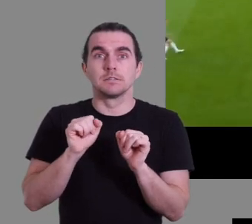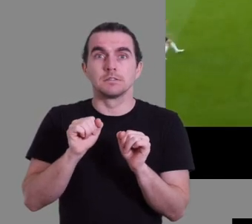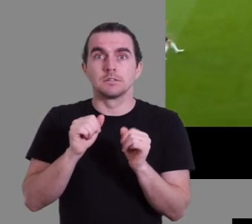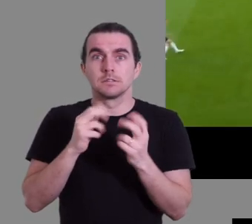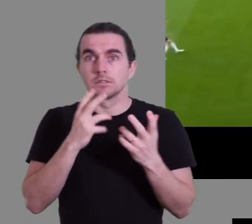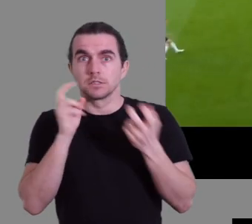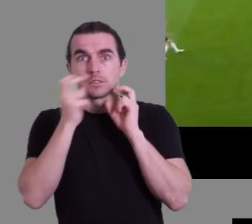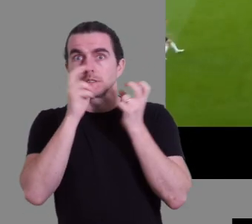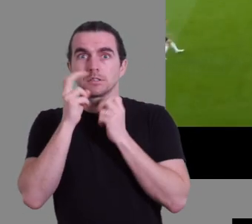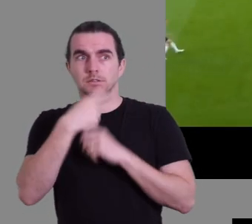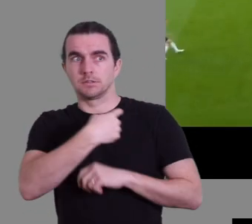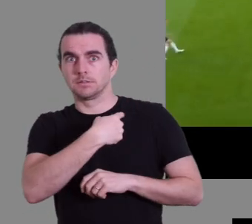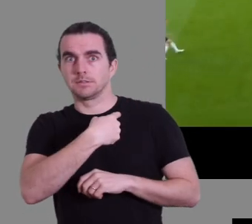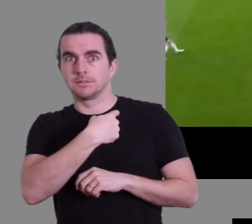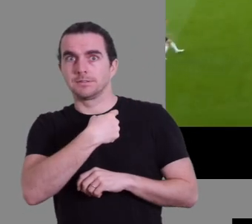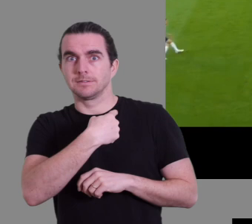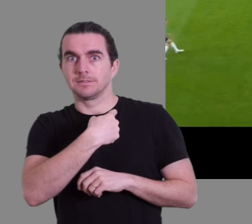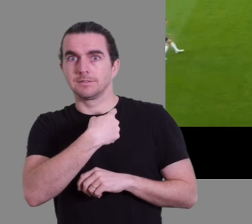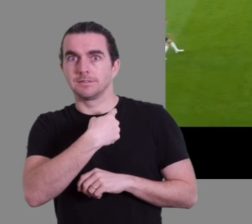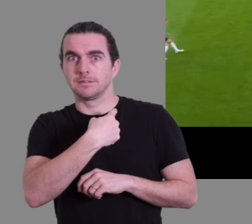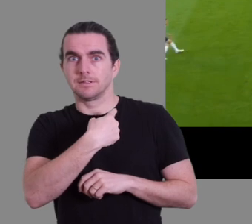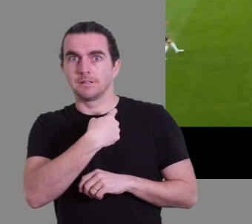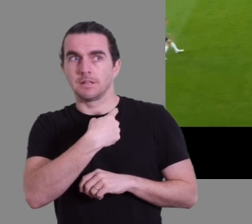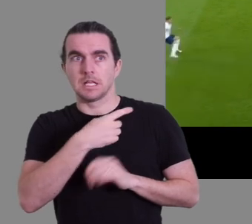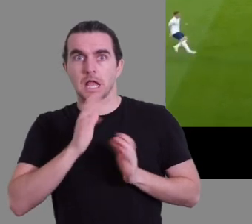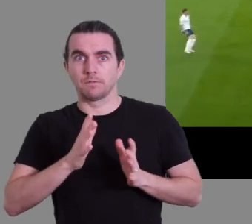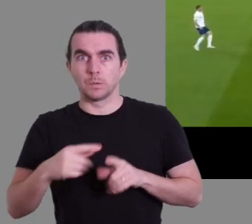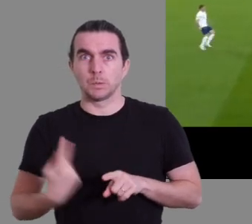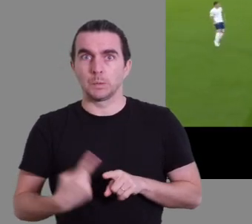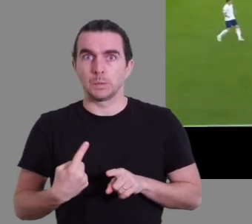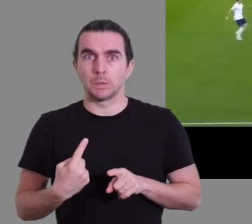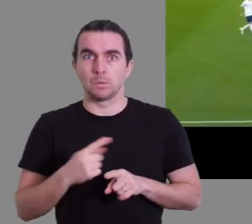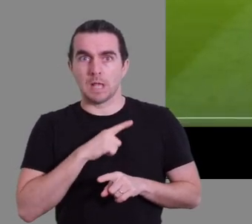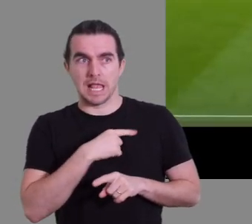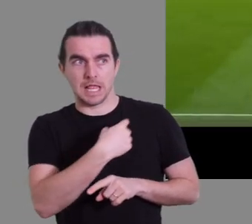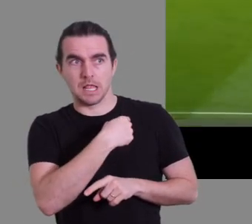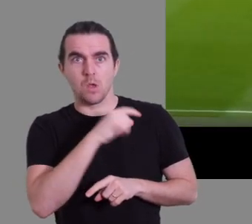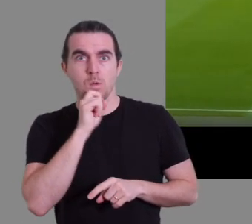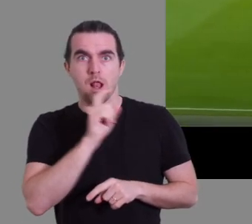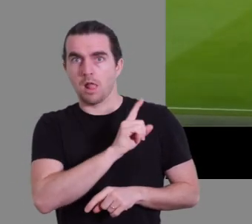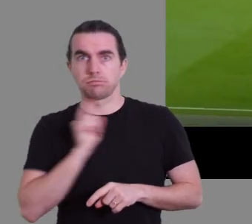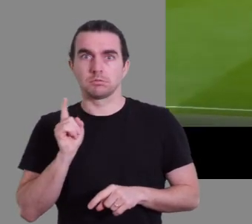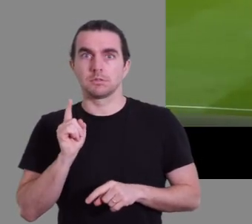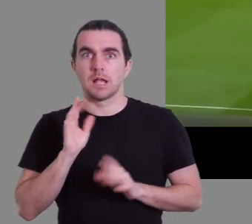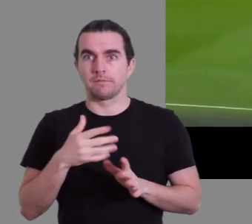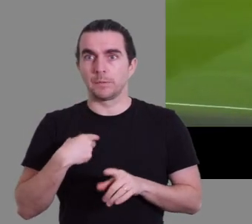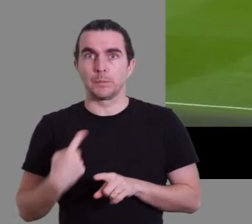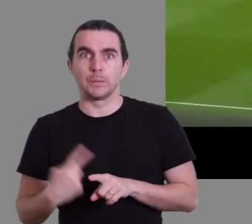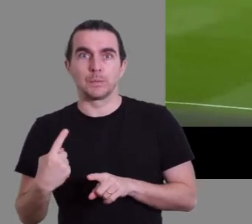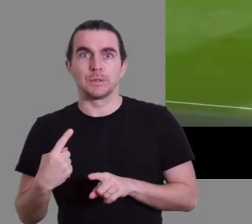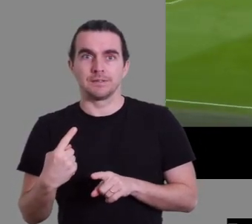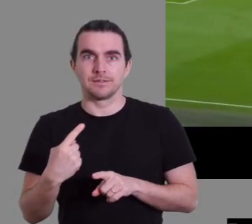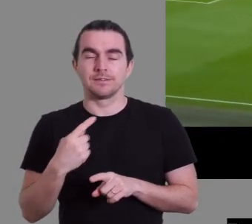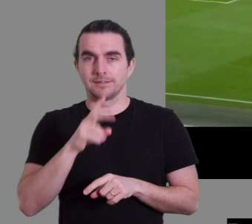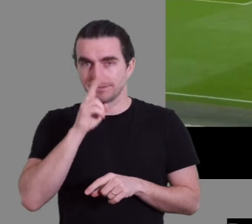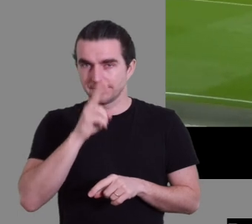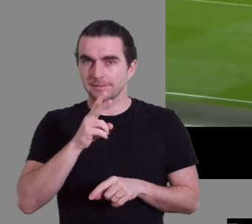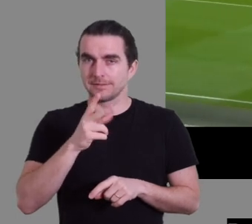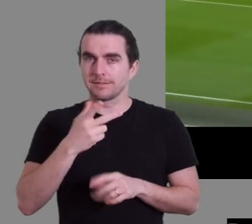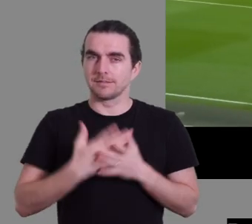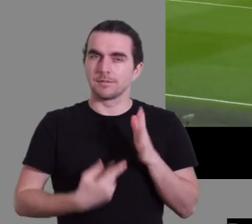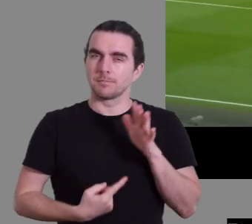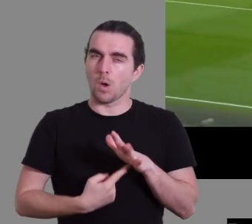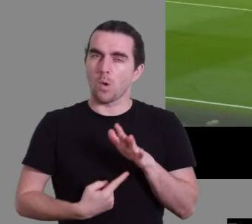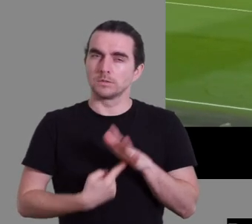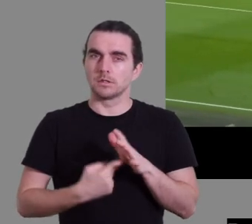the same clues as the forwards, because they have to react to what the forwards do. They have to react to it. But see, again,